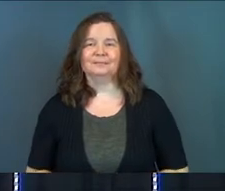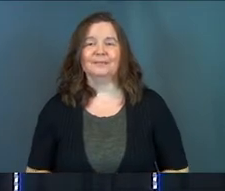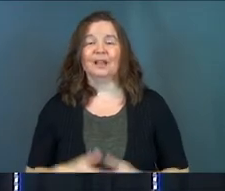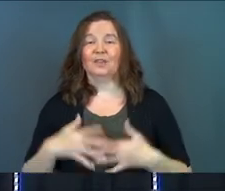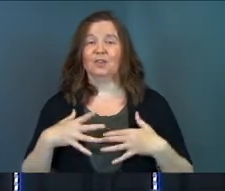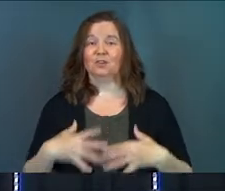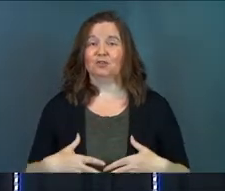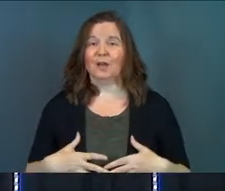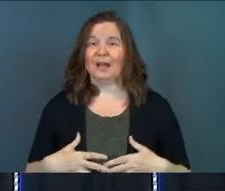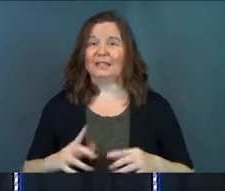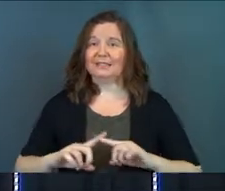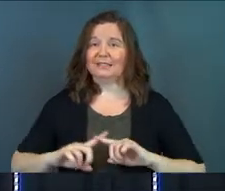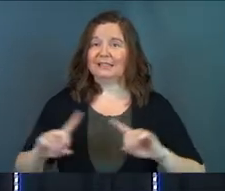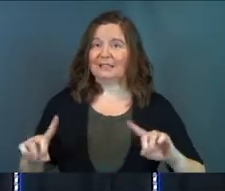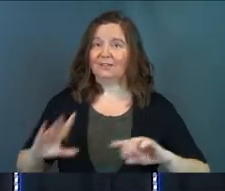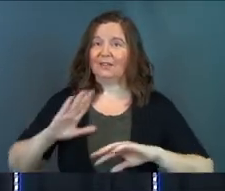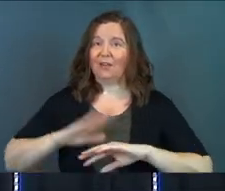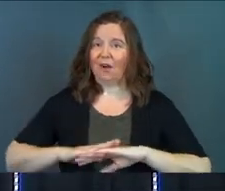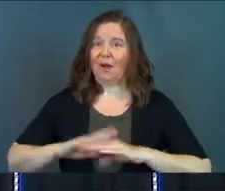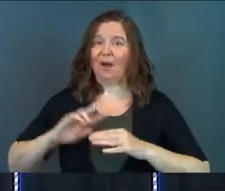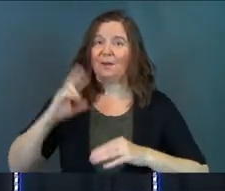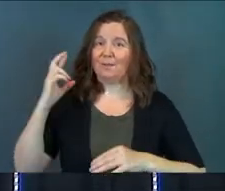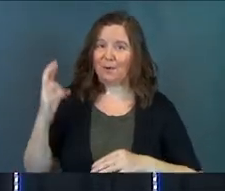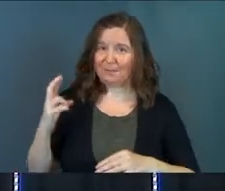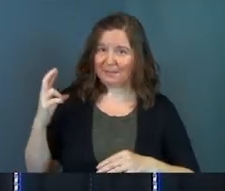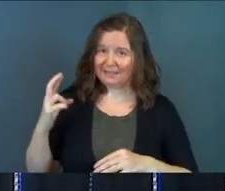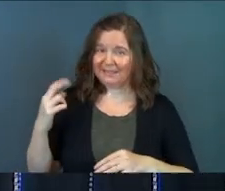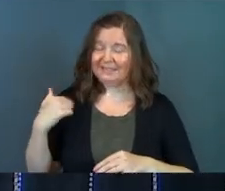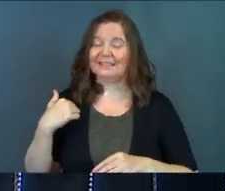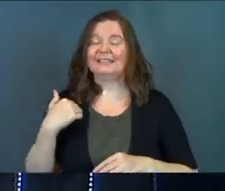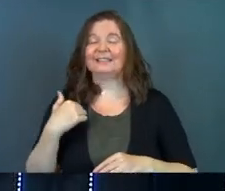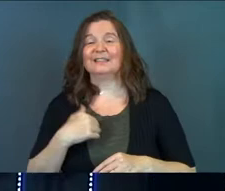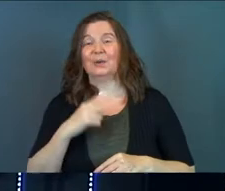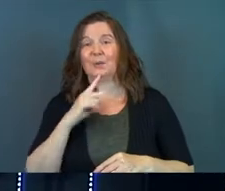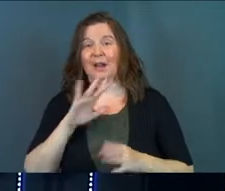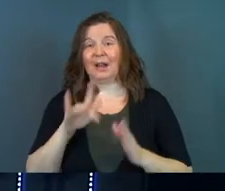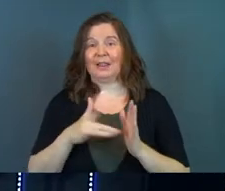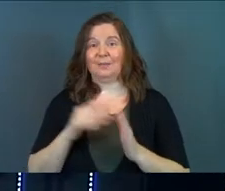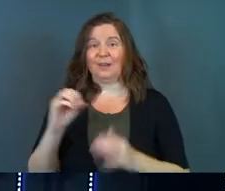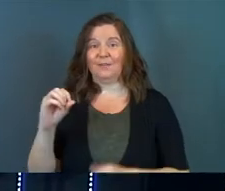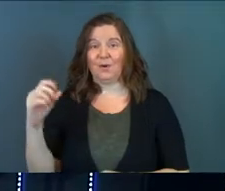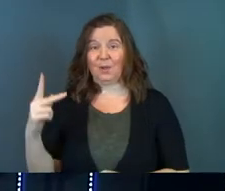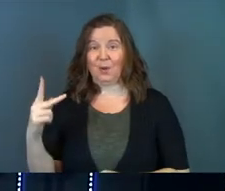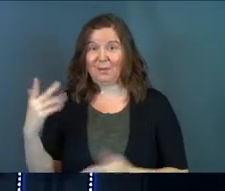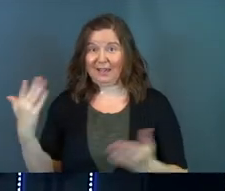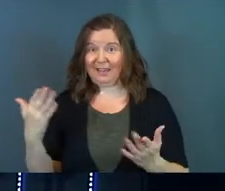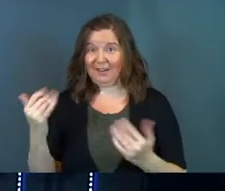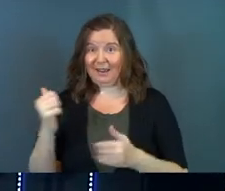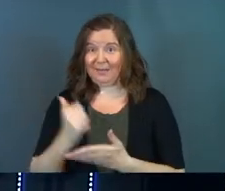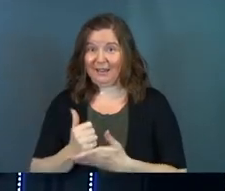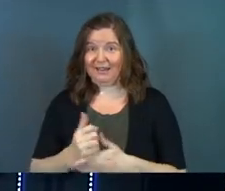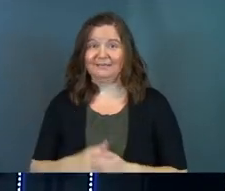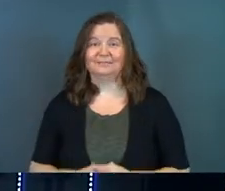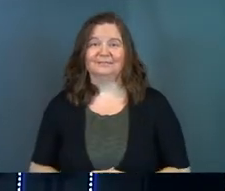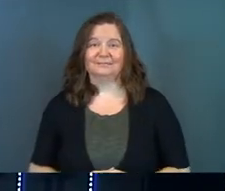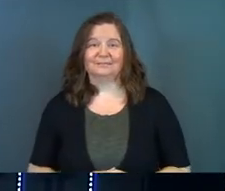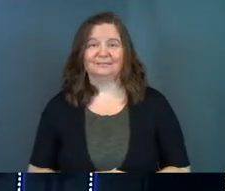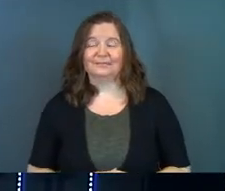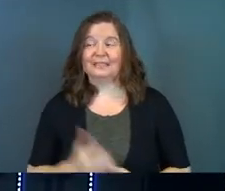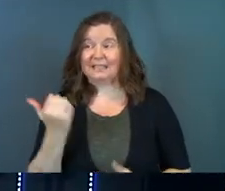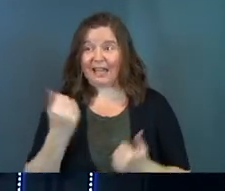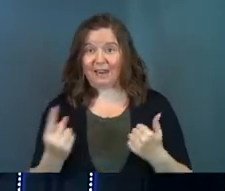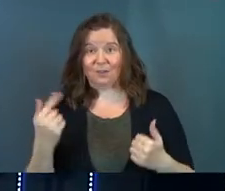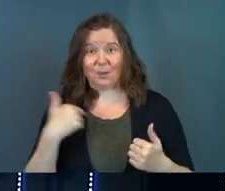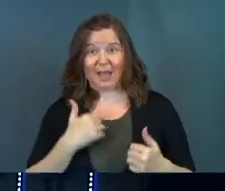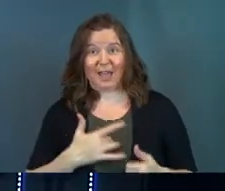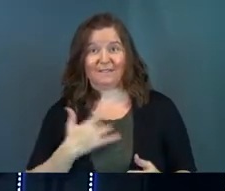They're dressed differently on purpose. We are in the middle of Oklahoma here, amen? Do any